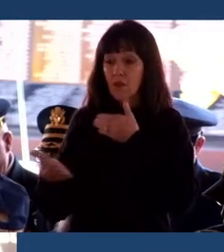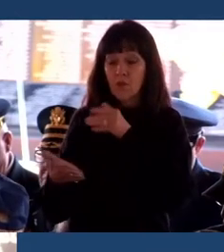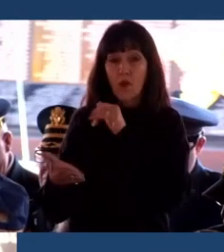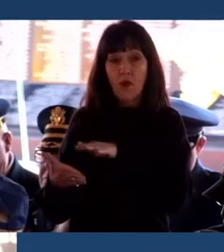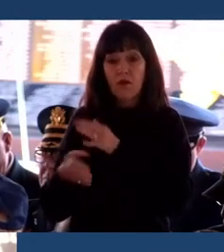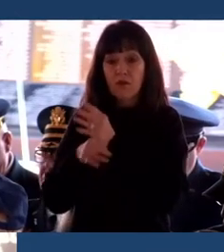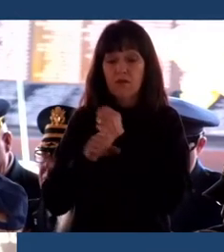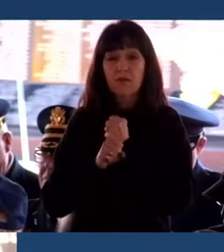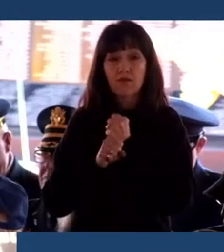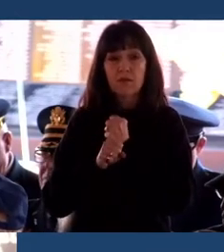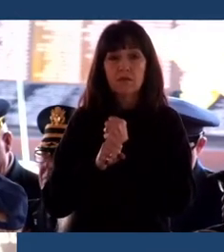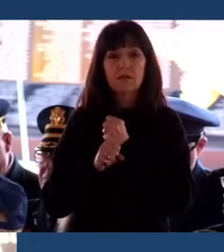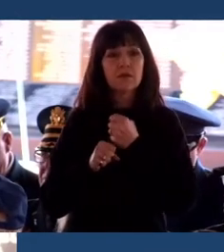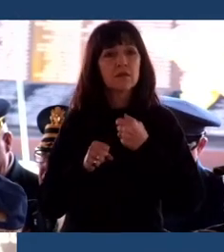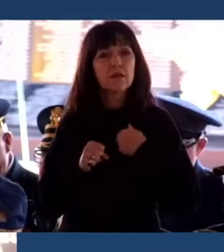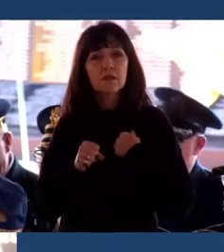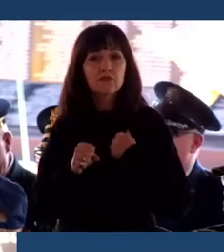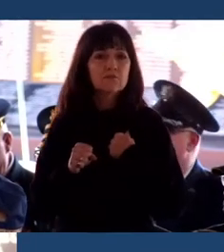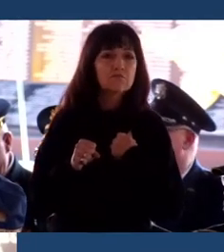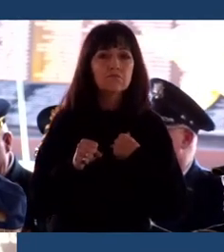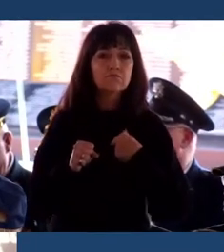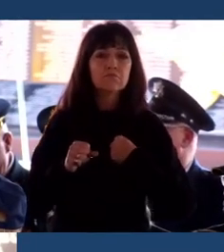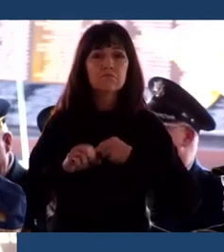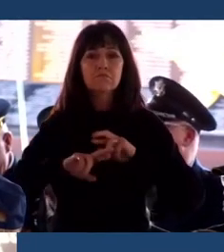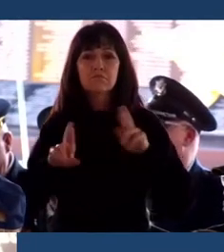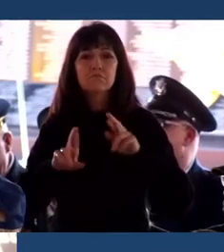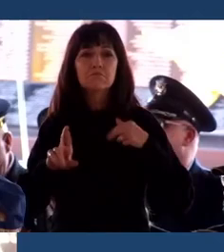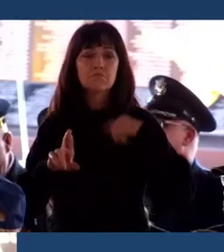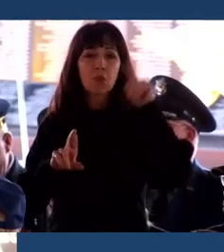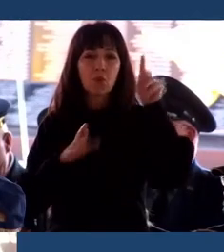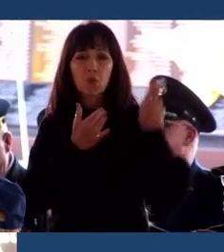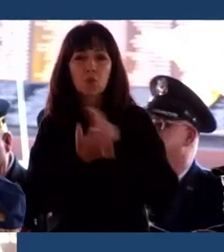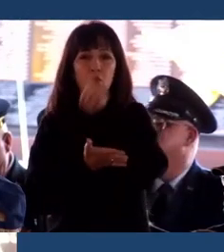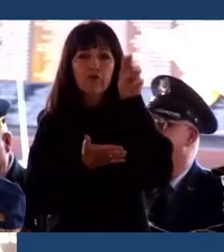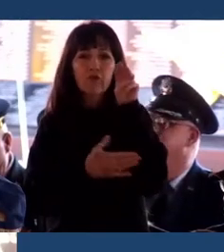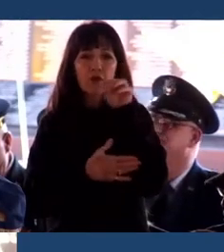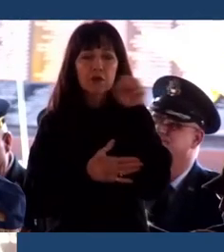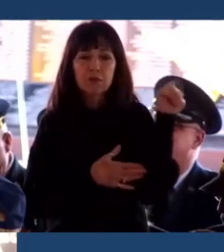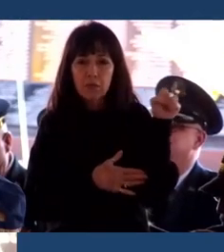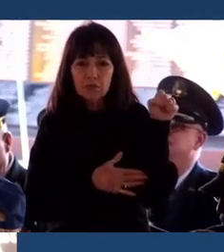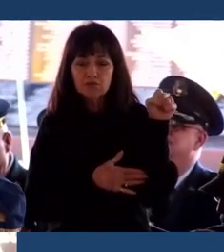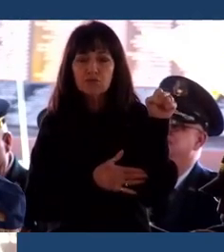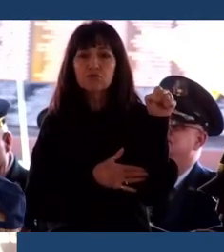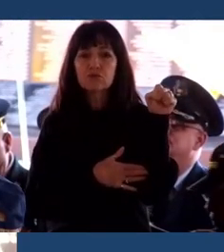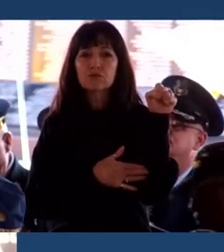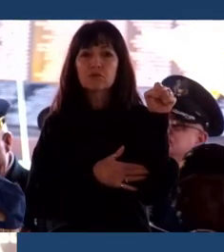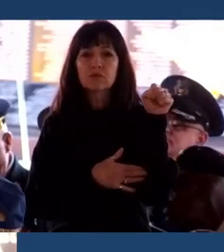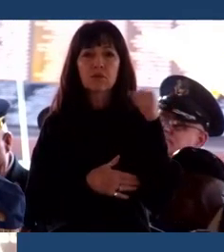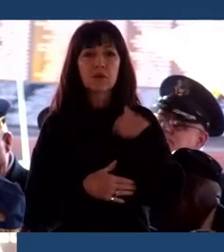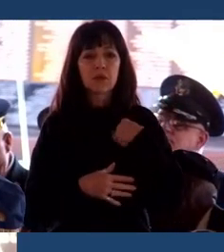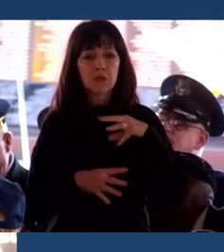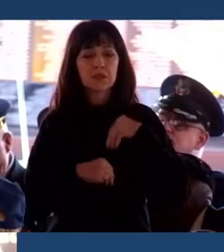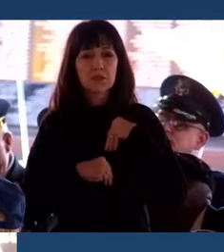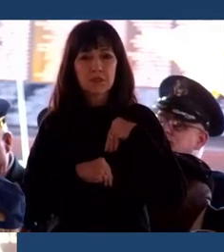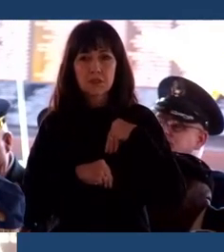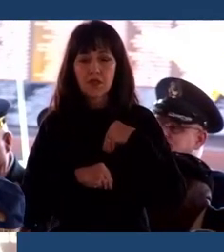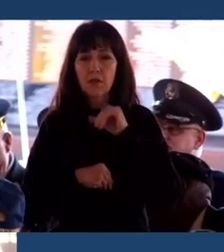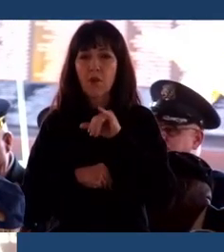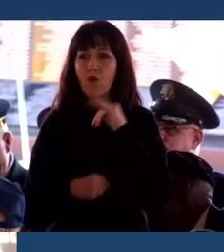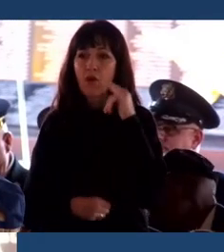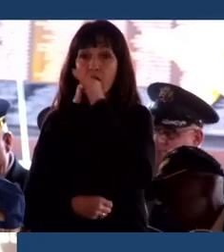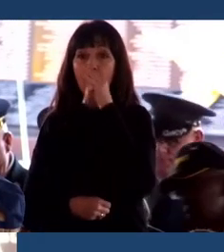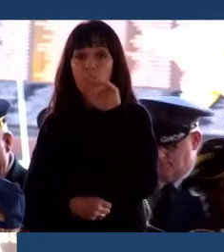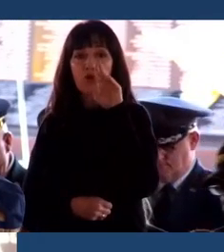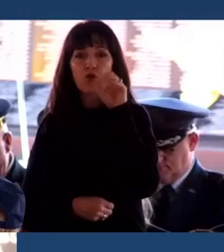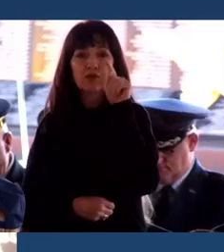letter, I had registered at the University of Massachusetts, Amherst University, and was accepted in the Air Force ROTC